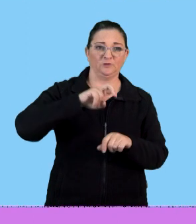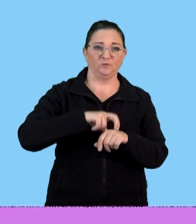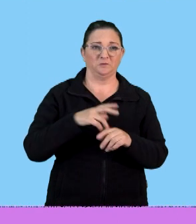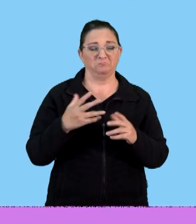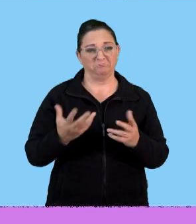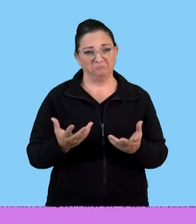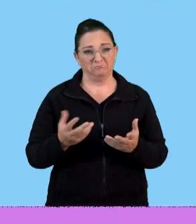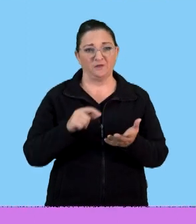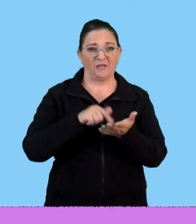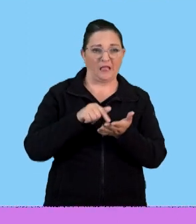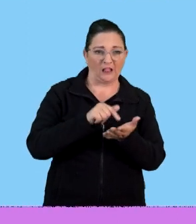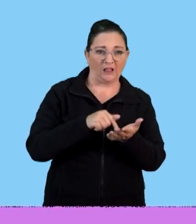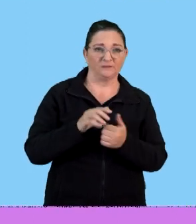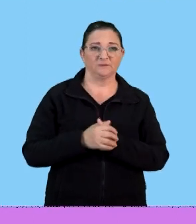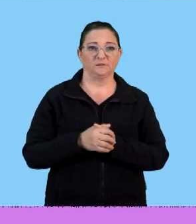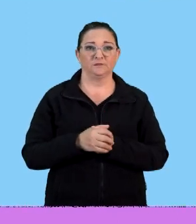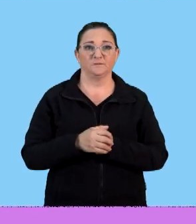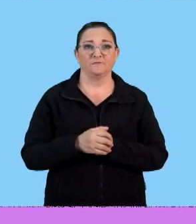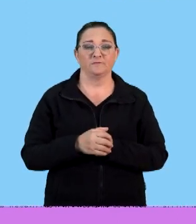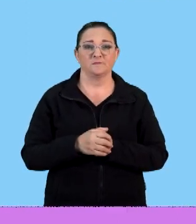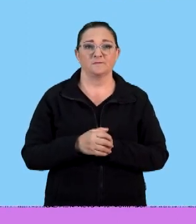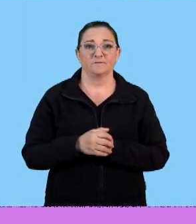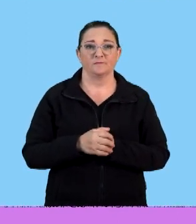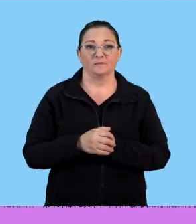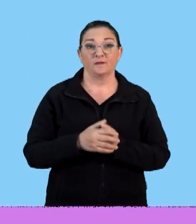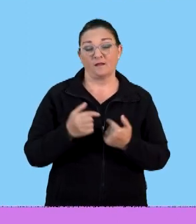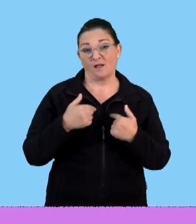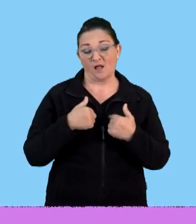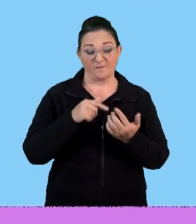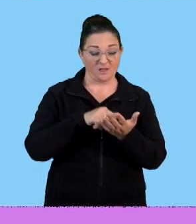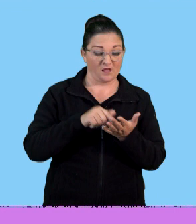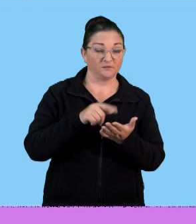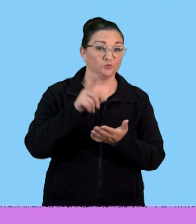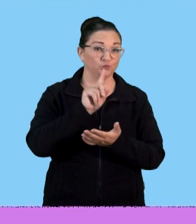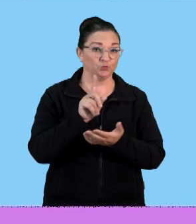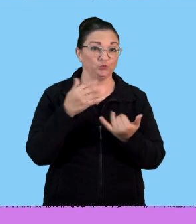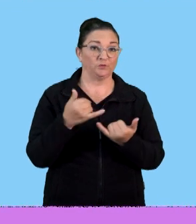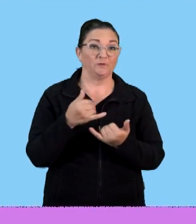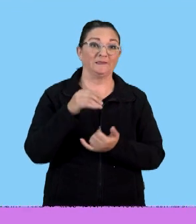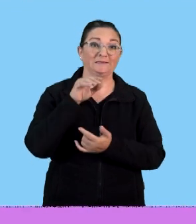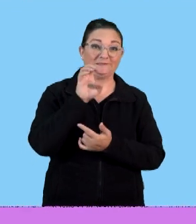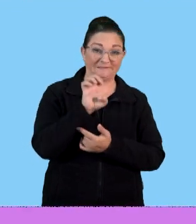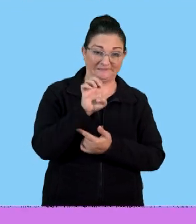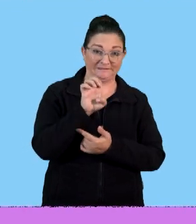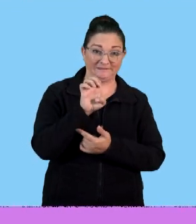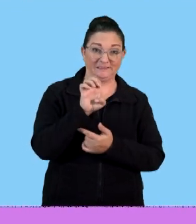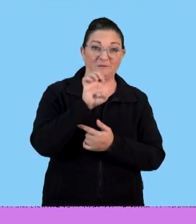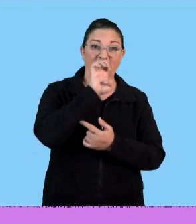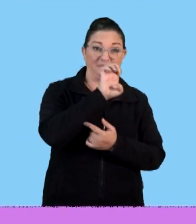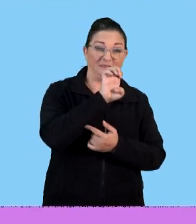inserts. So again, how do we go about it? Right? Let me quickly indicate what I'm calculating. I'm calculating